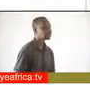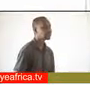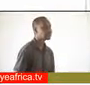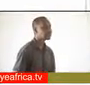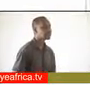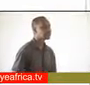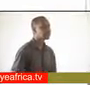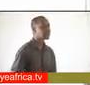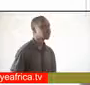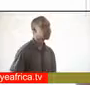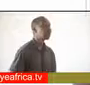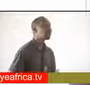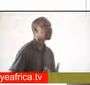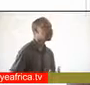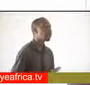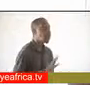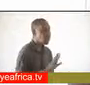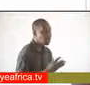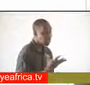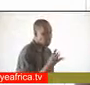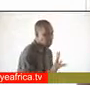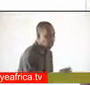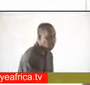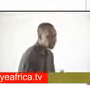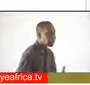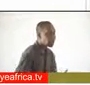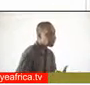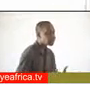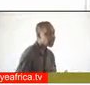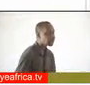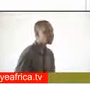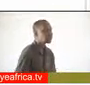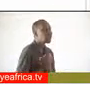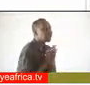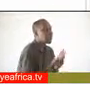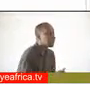with much love and best wishes,